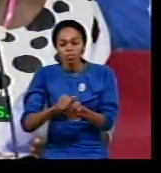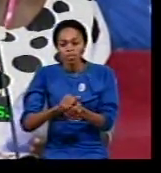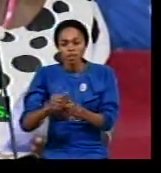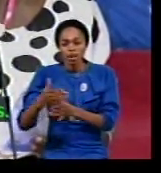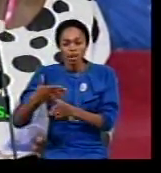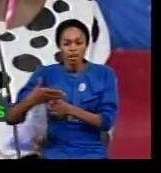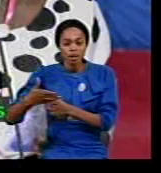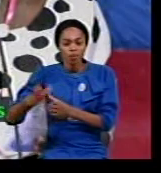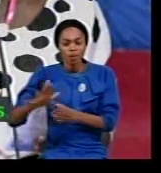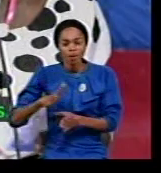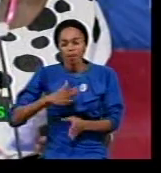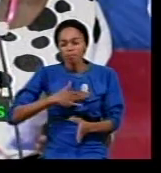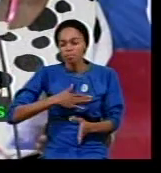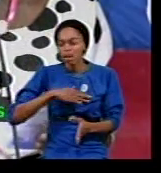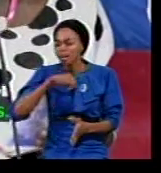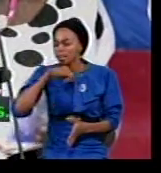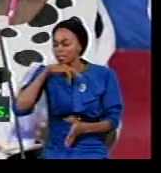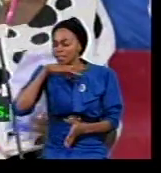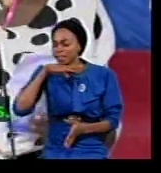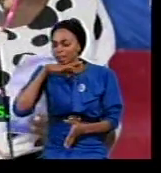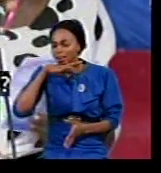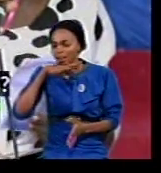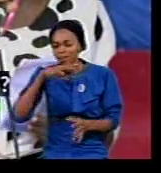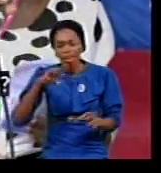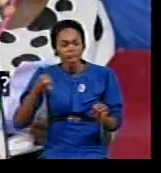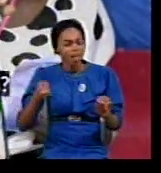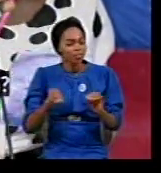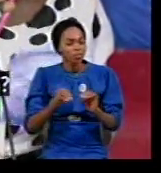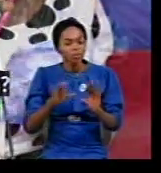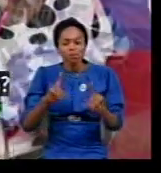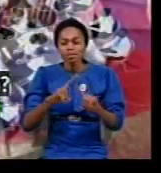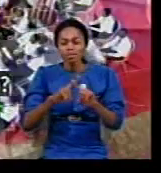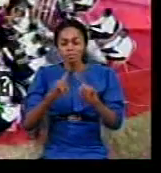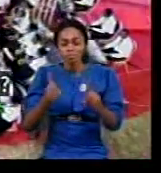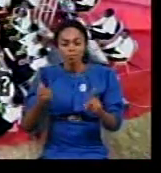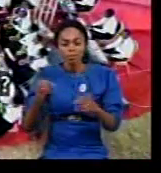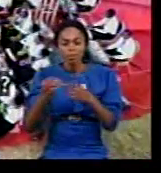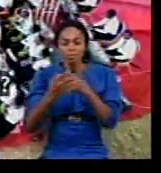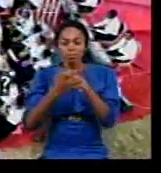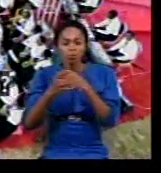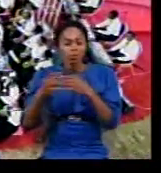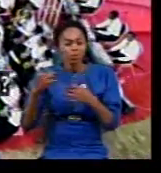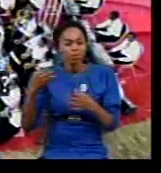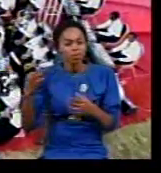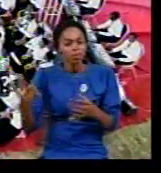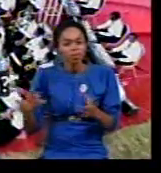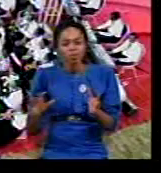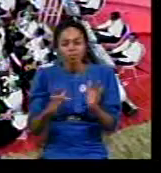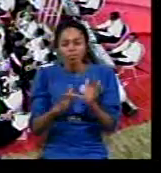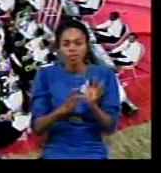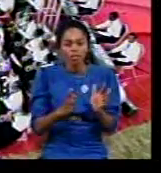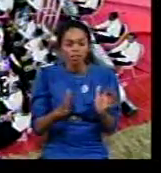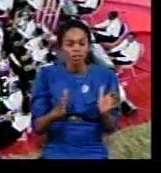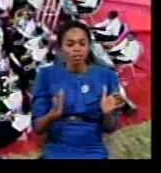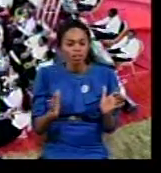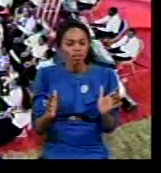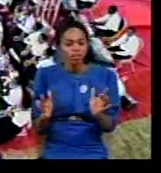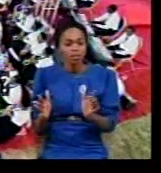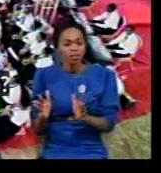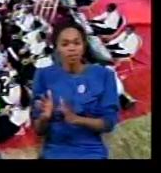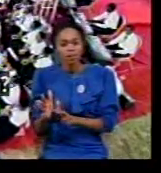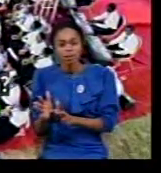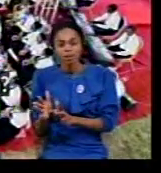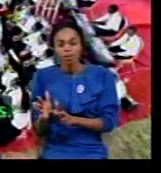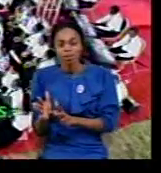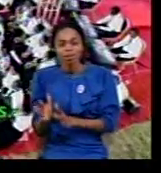third day, I will rise again. When you are not around Thomas, the Lord came. He appeared unto us. Thomas said, unless I see